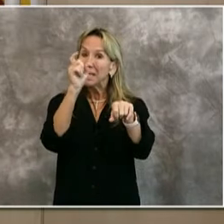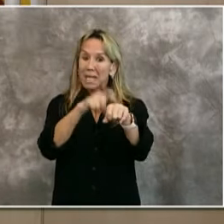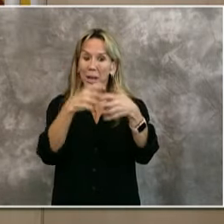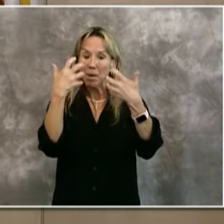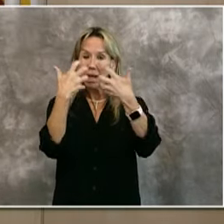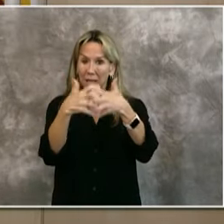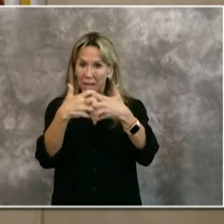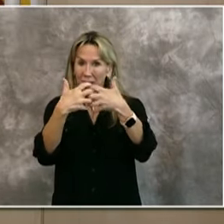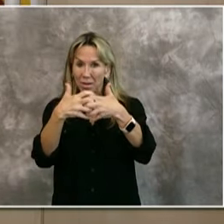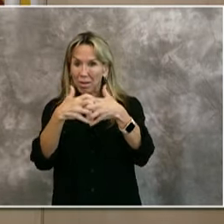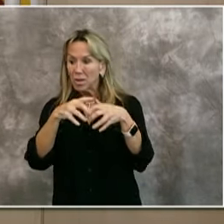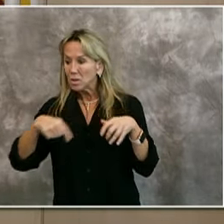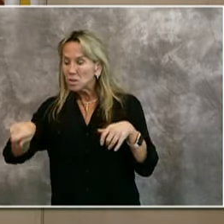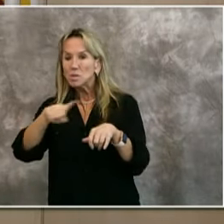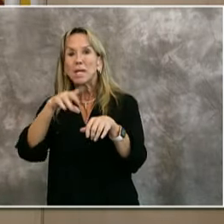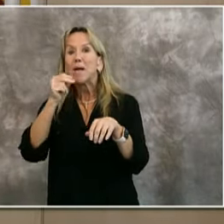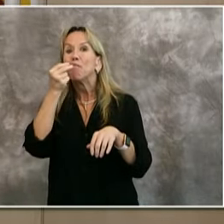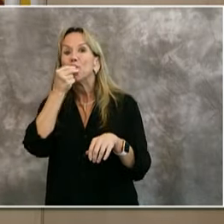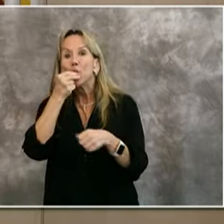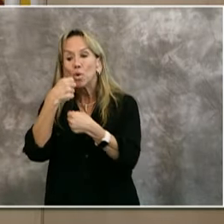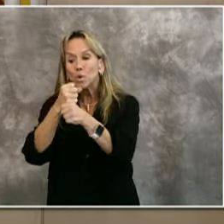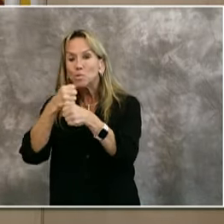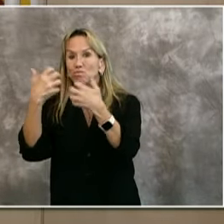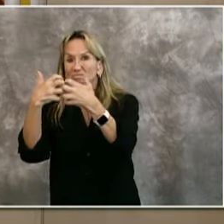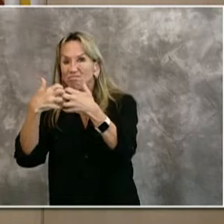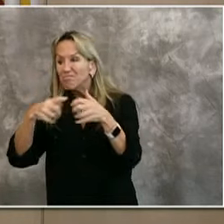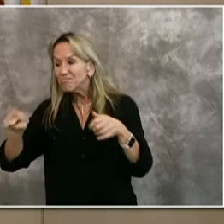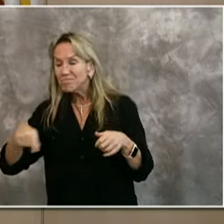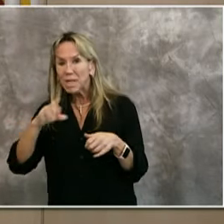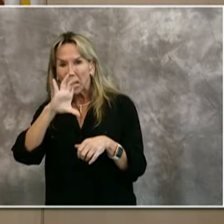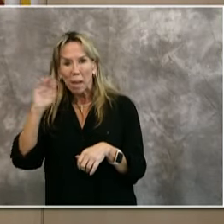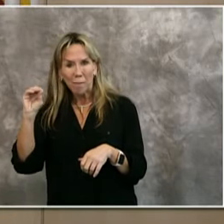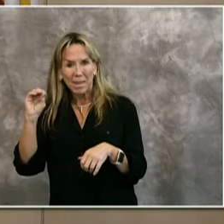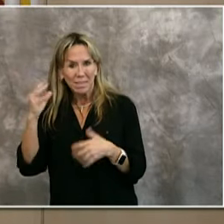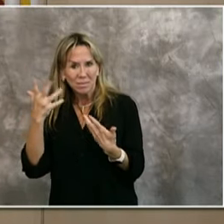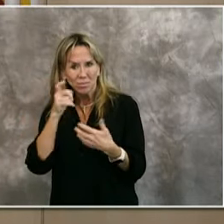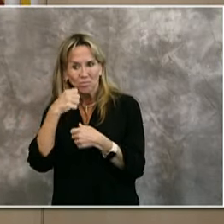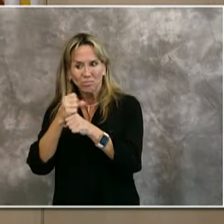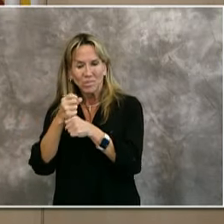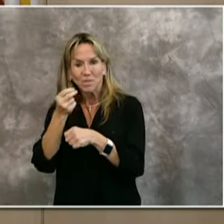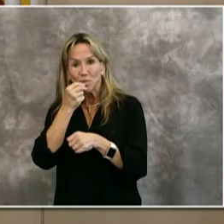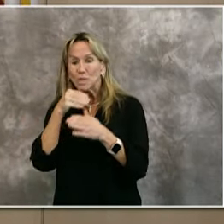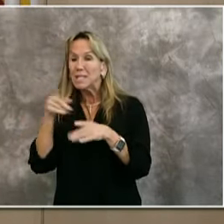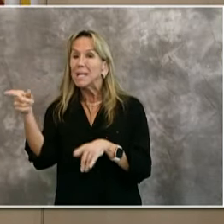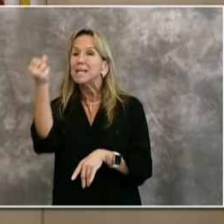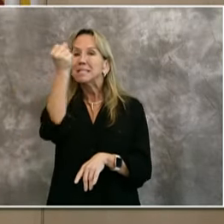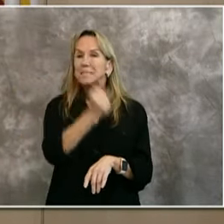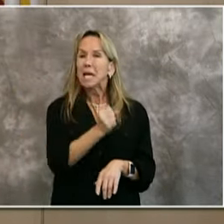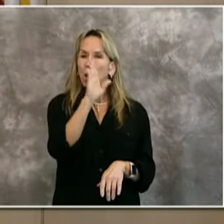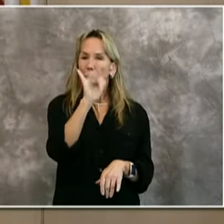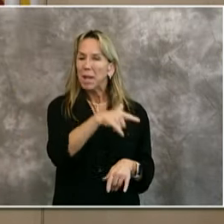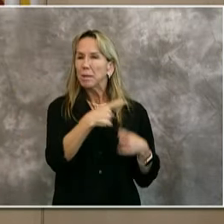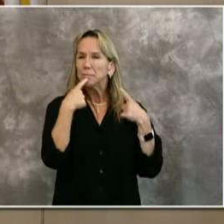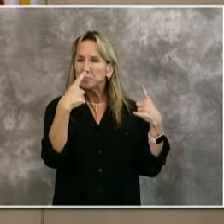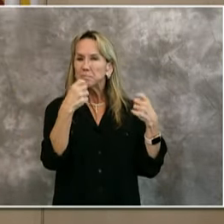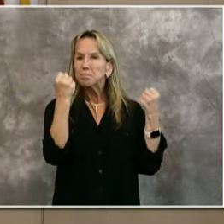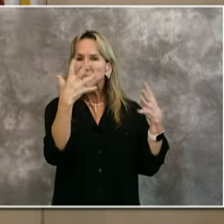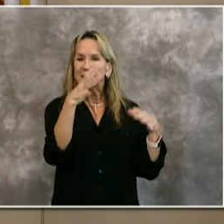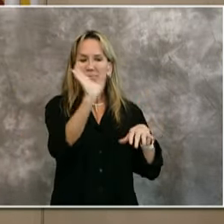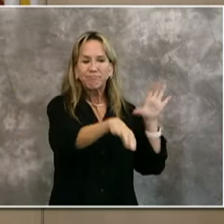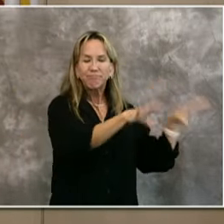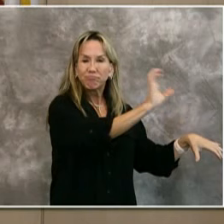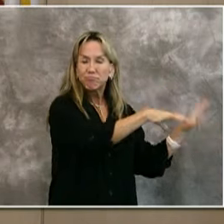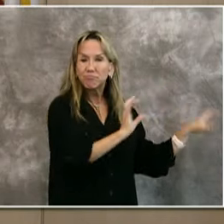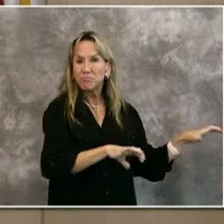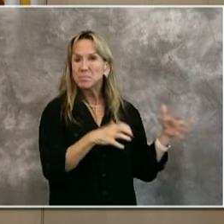manufacturers that were, and food sources, companies that were in the South Bay area, I sent out a